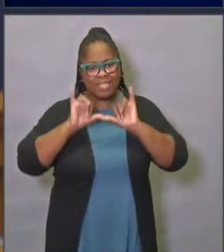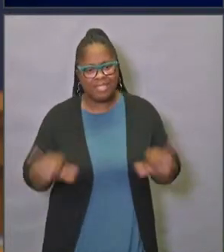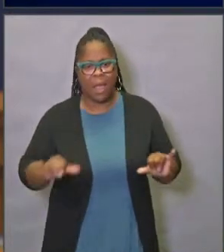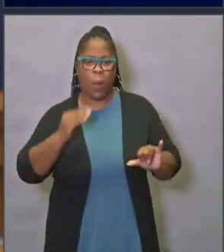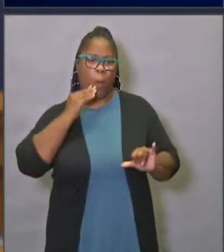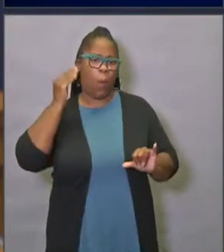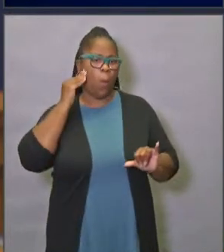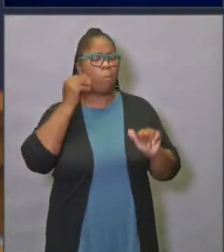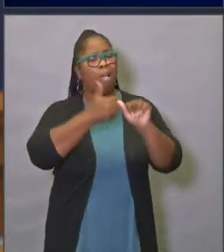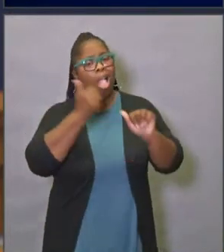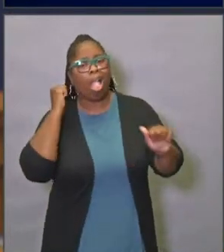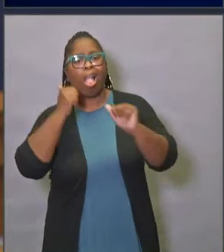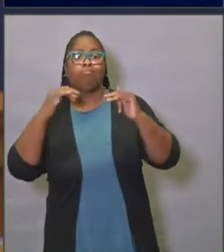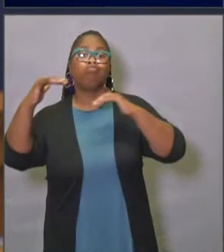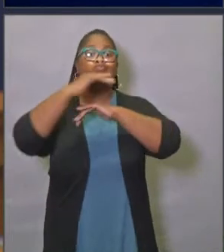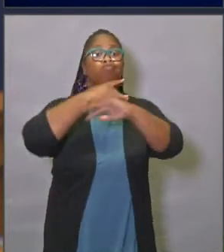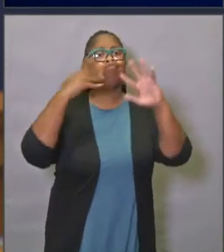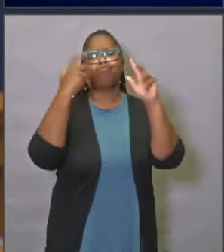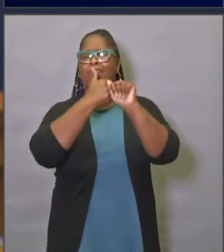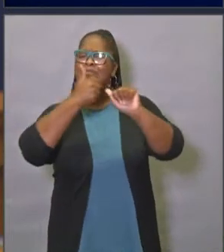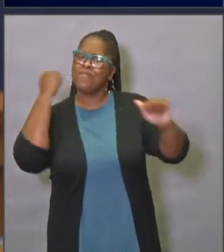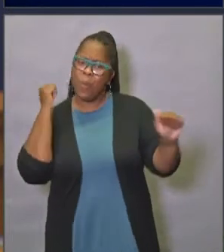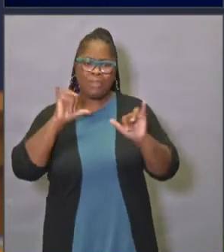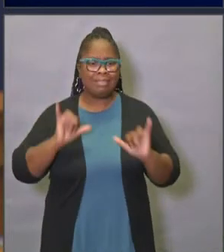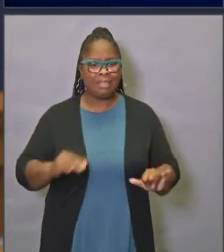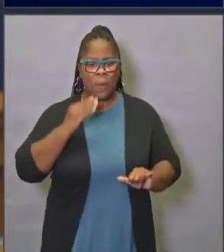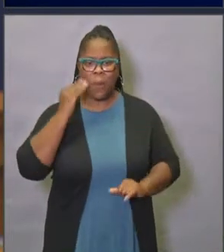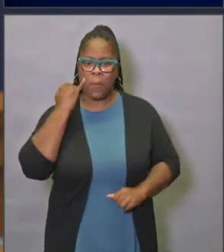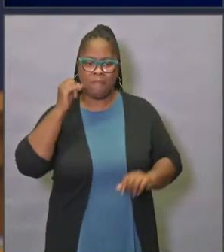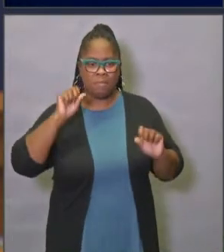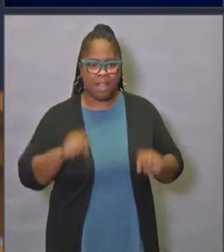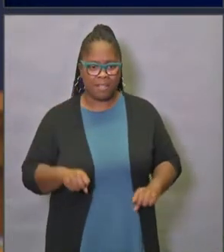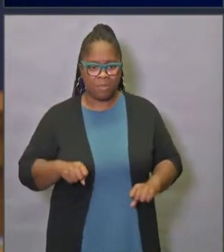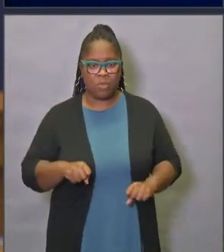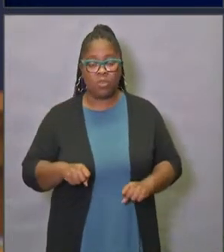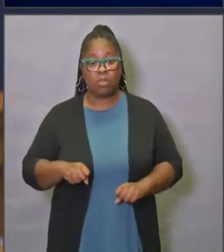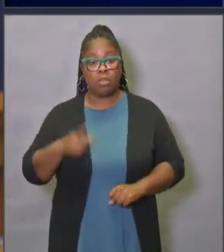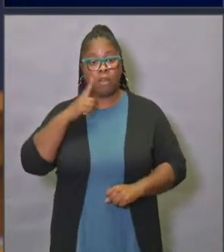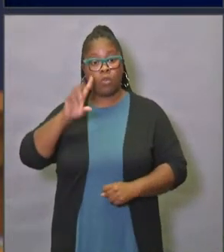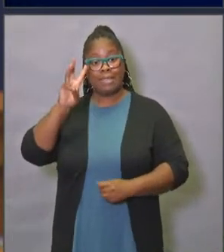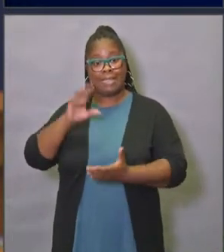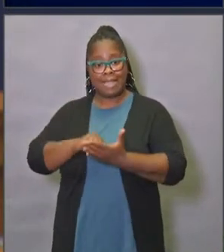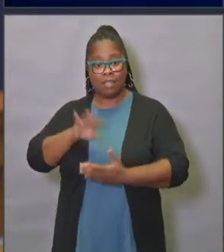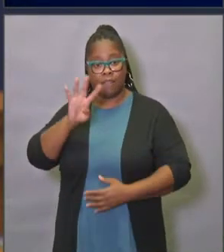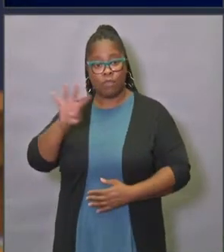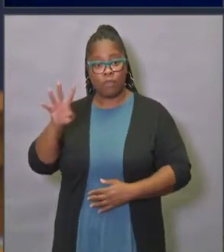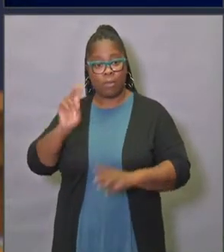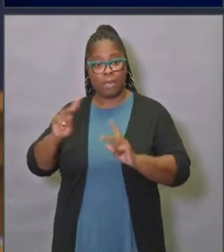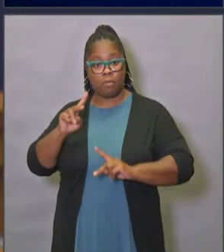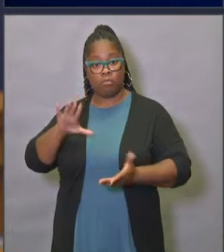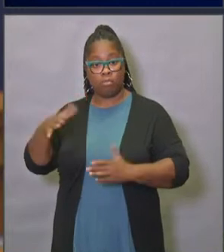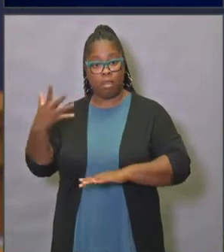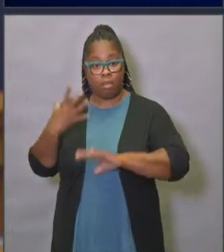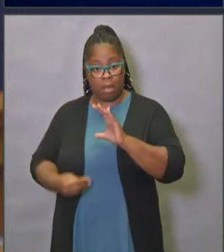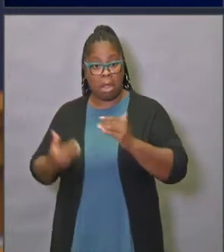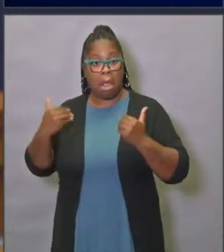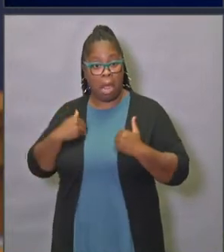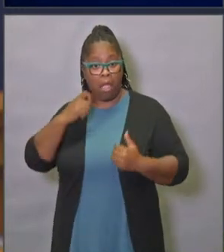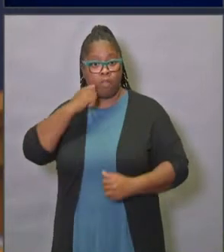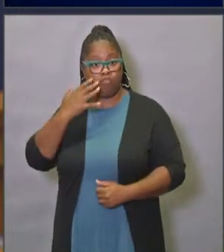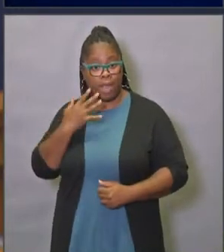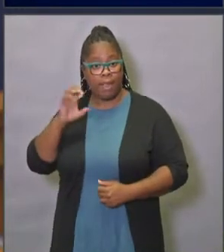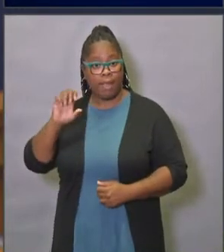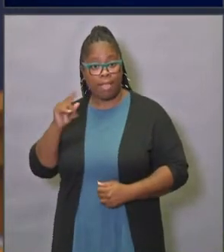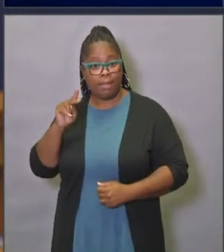home, away from other people as much as possible. For the 6,044 people who passed away where race